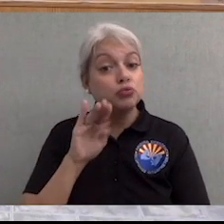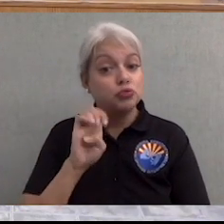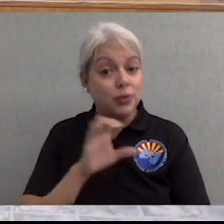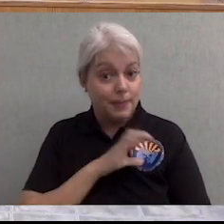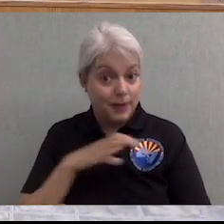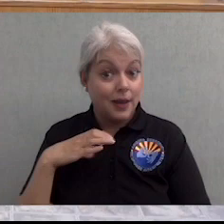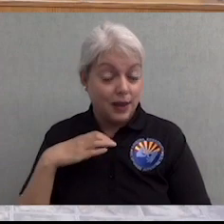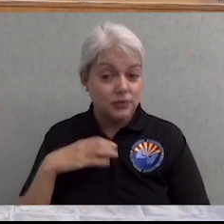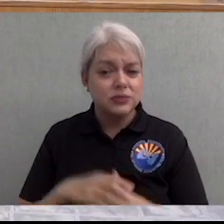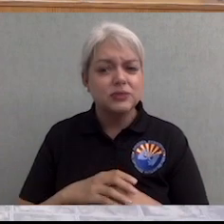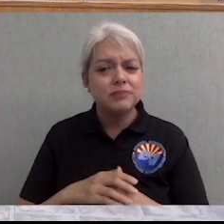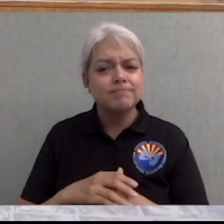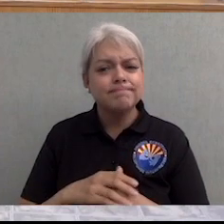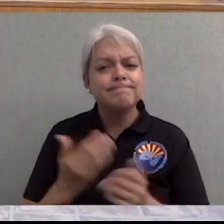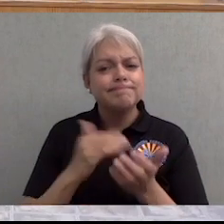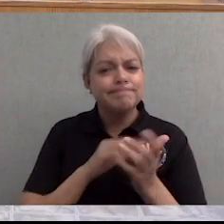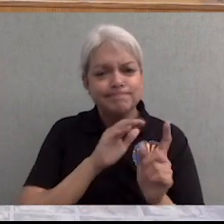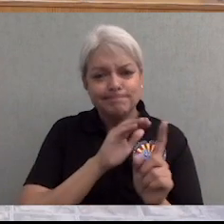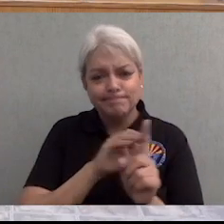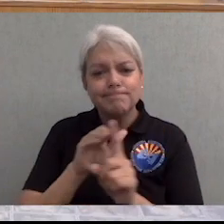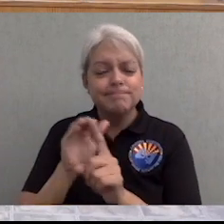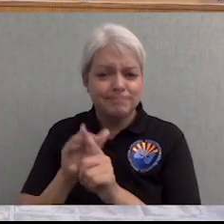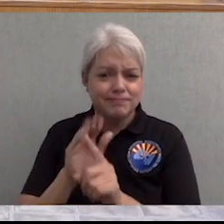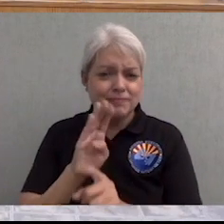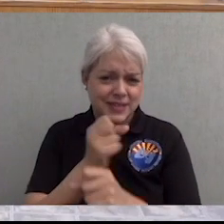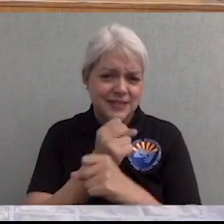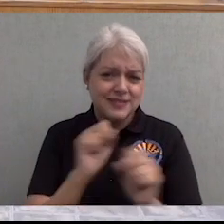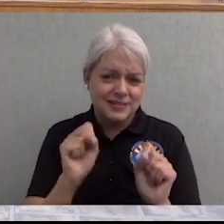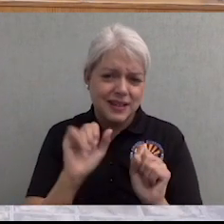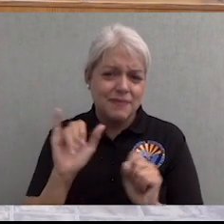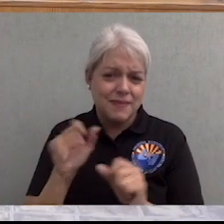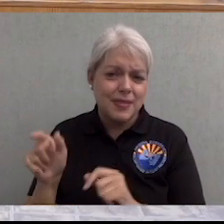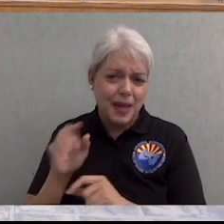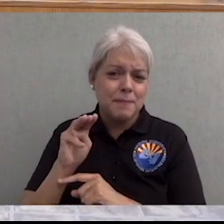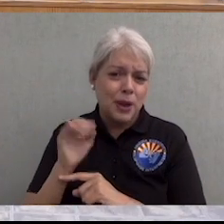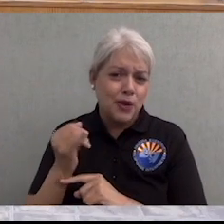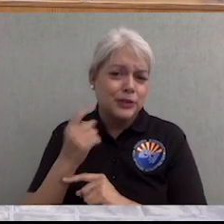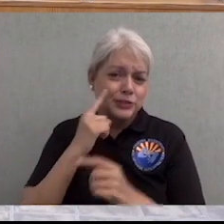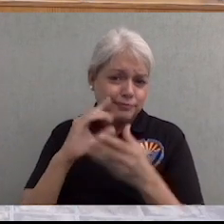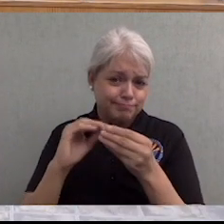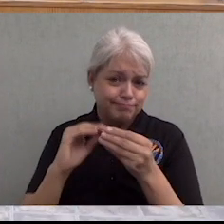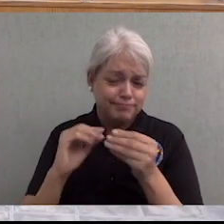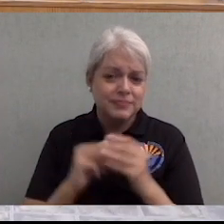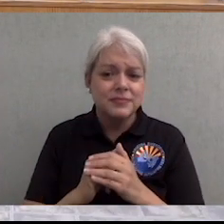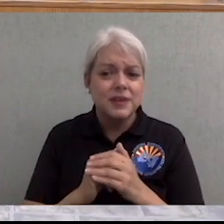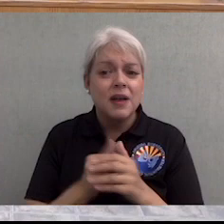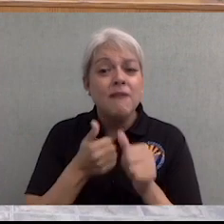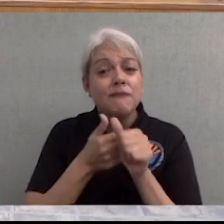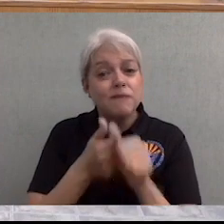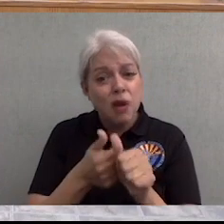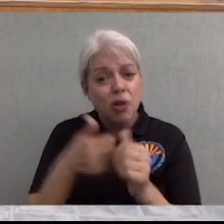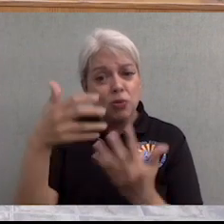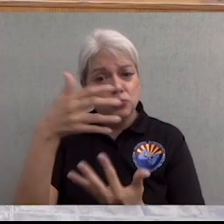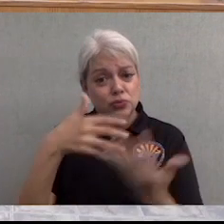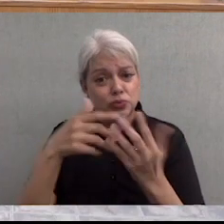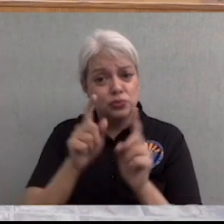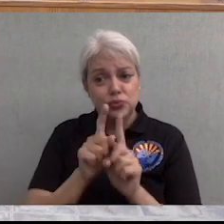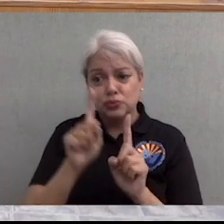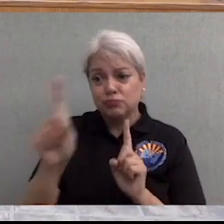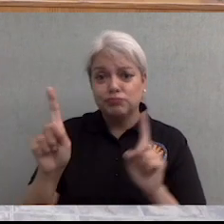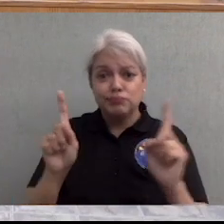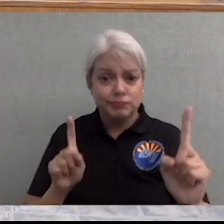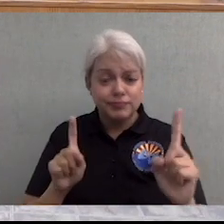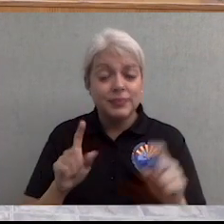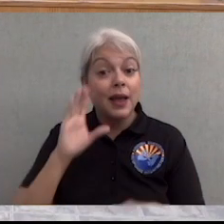Like Mary Jane said, follow those social distances. And I know Thanksgiving is coming up soon, so we have to decide how we're going to